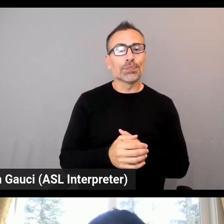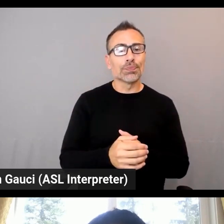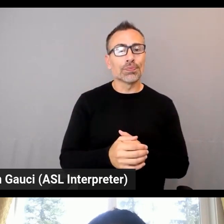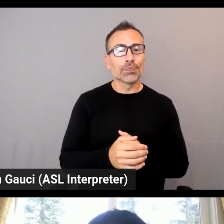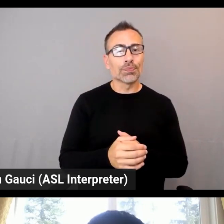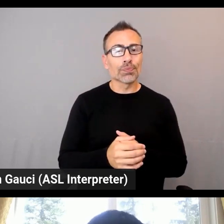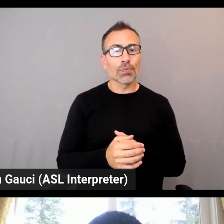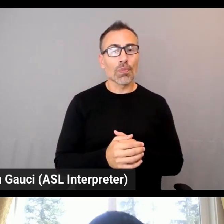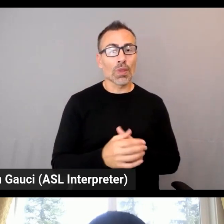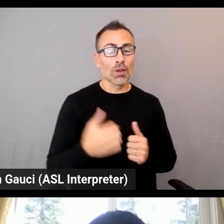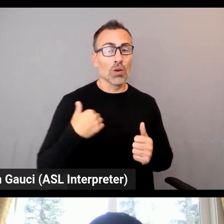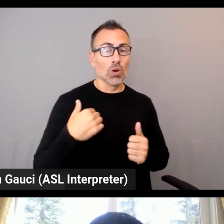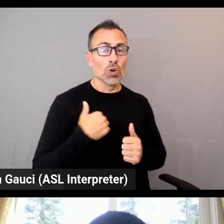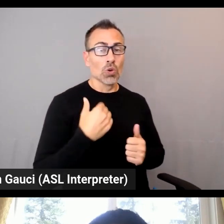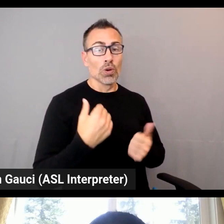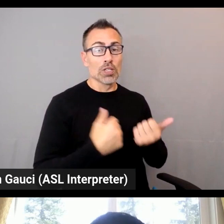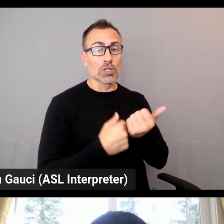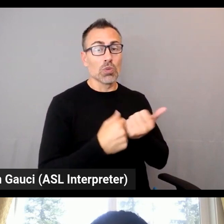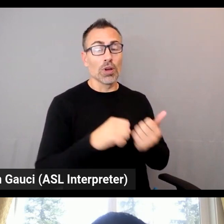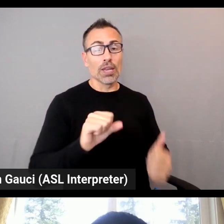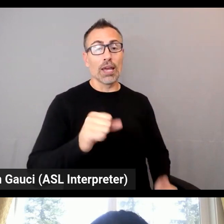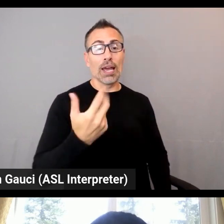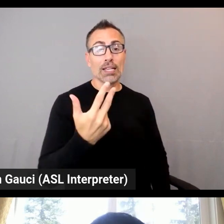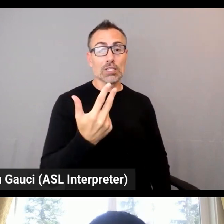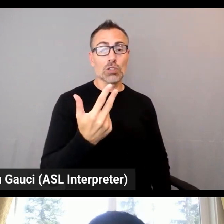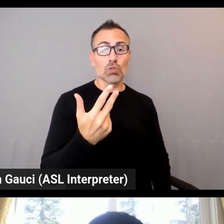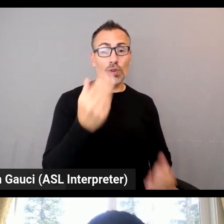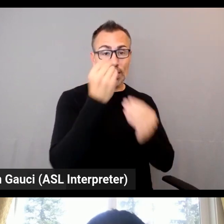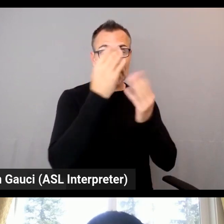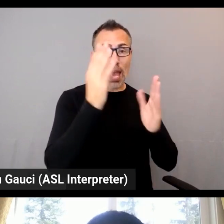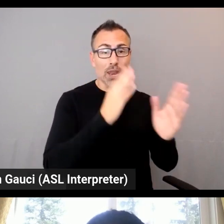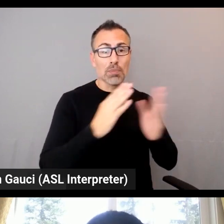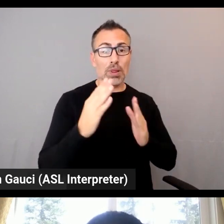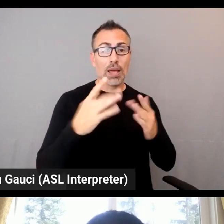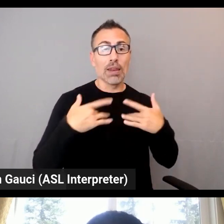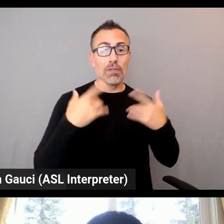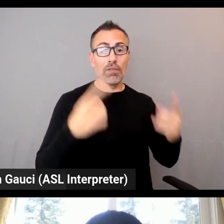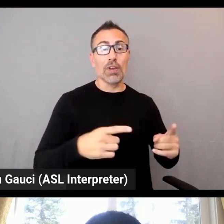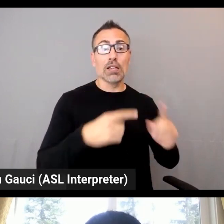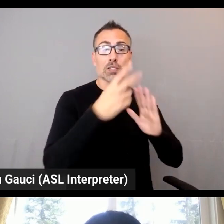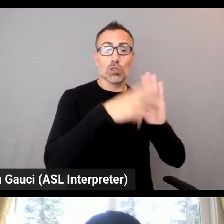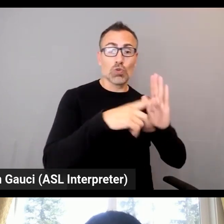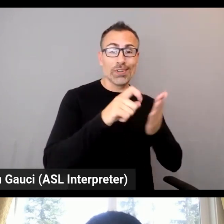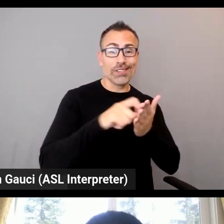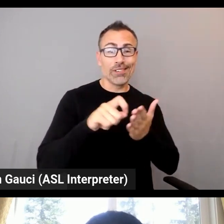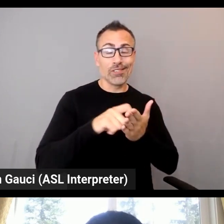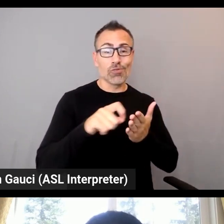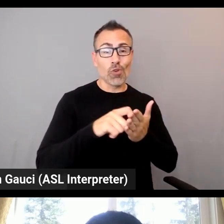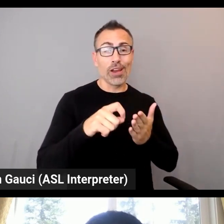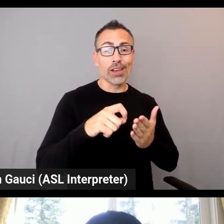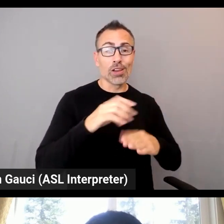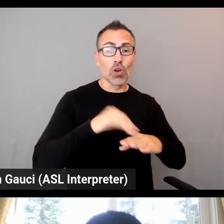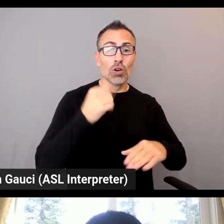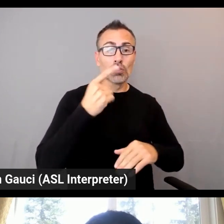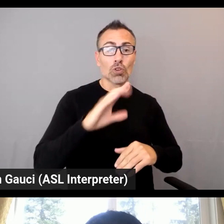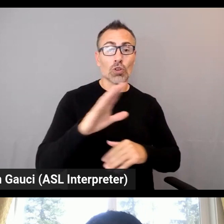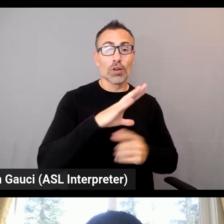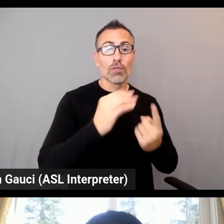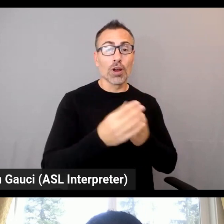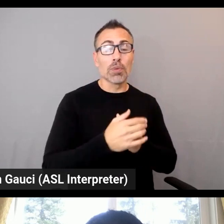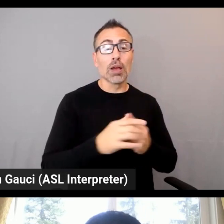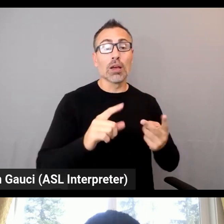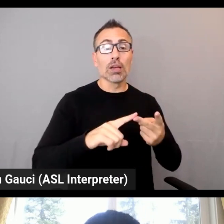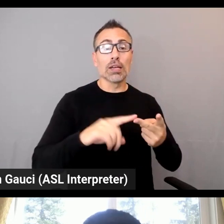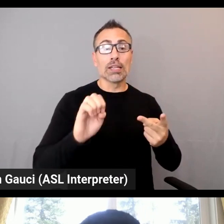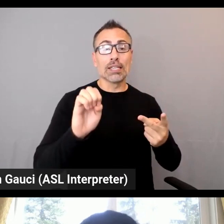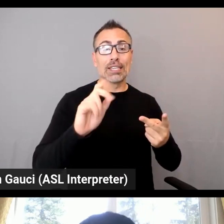S3 data plane events. So these are kind of the read and write calls to S3 in your environment. We also support